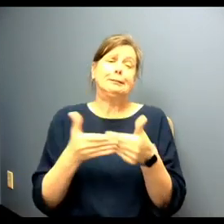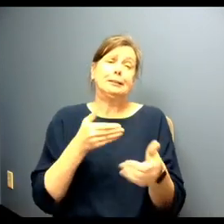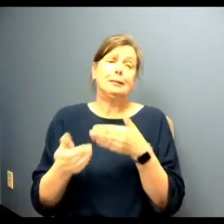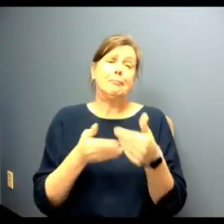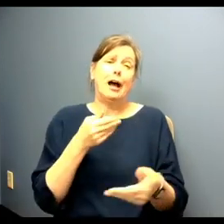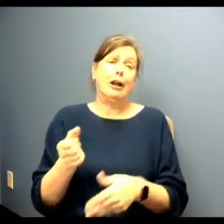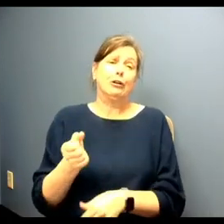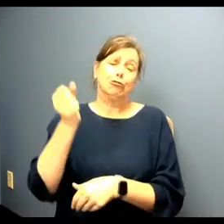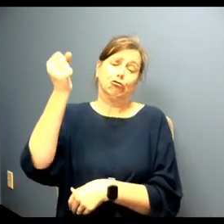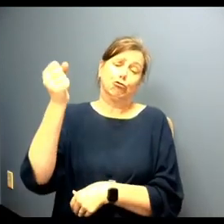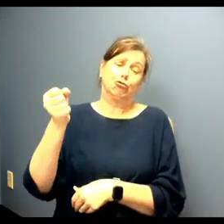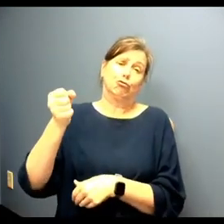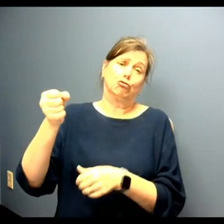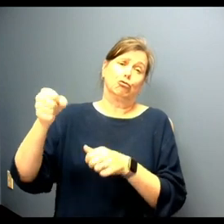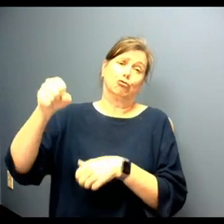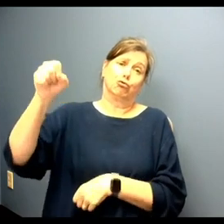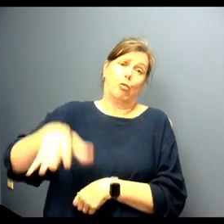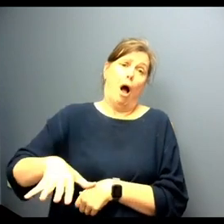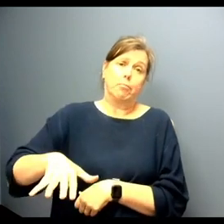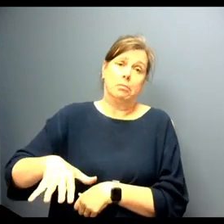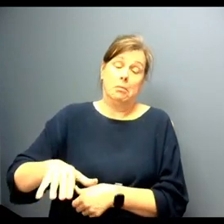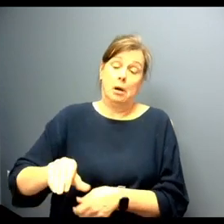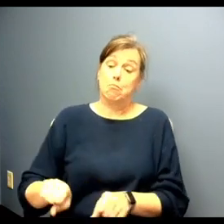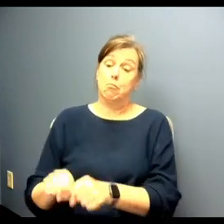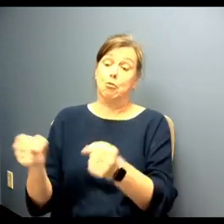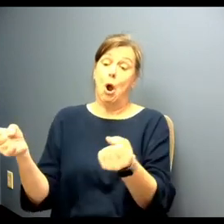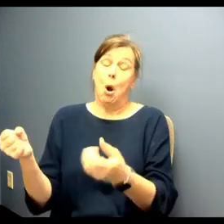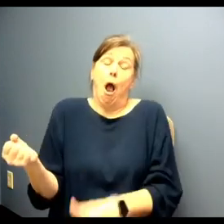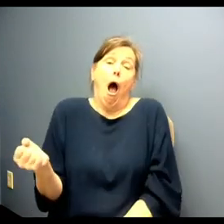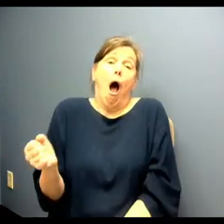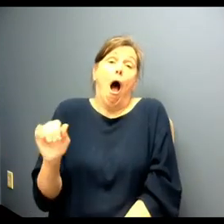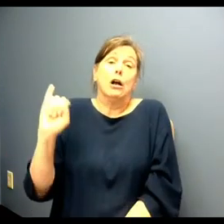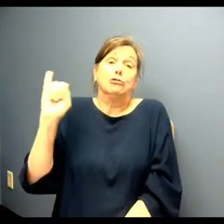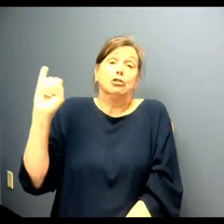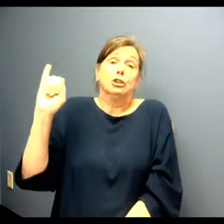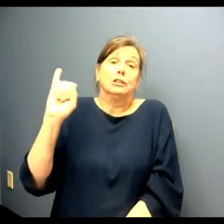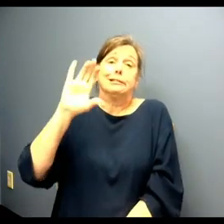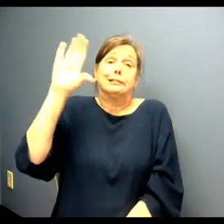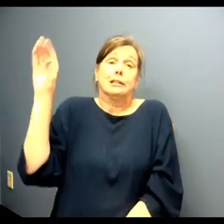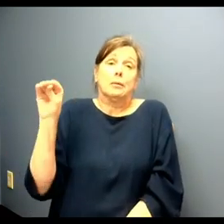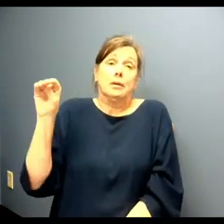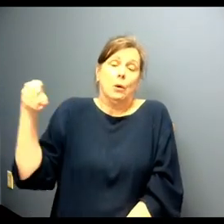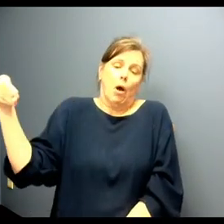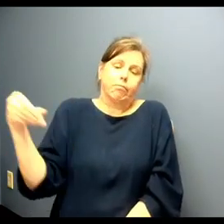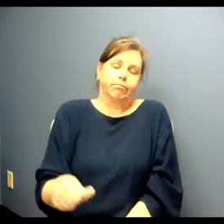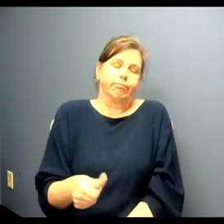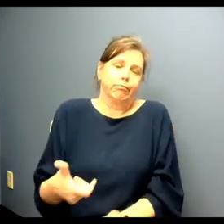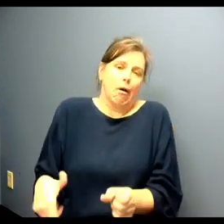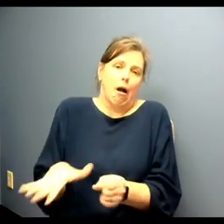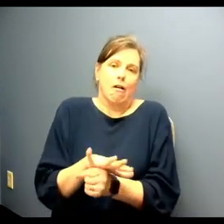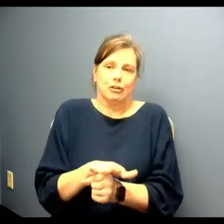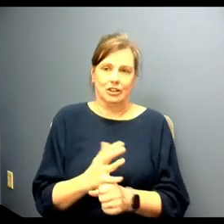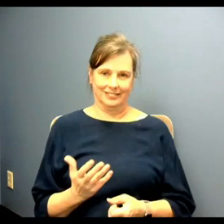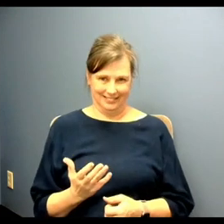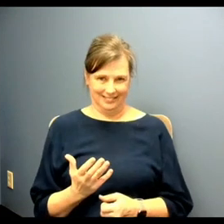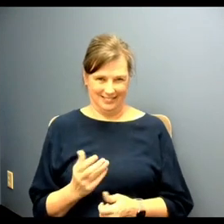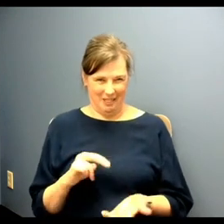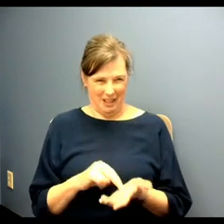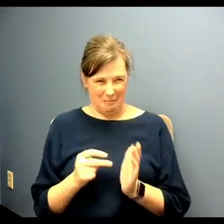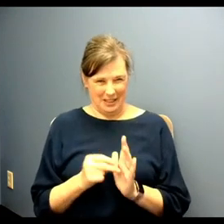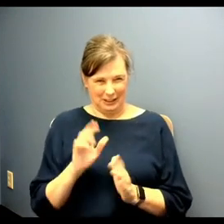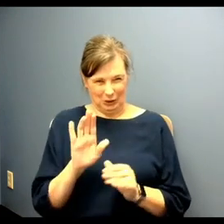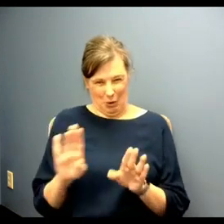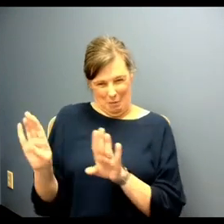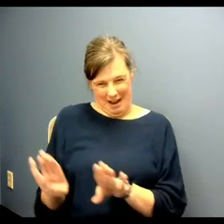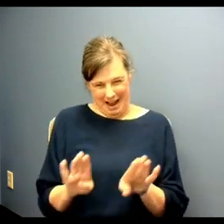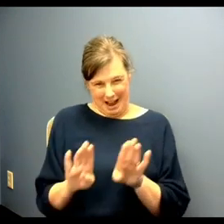you break the phone, then only part of that cost is going to be borne onto you because you have this AppleCare that's protecting